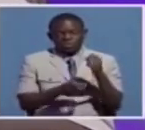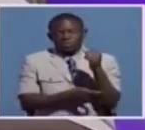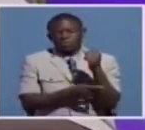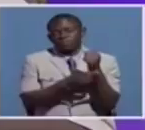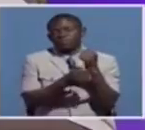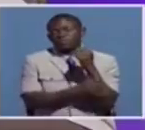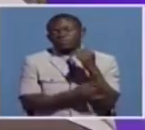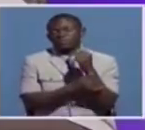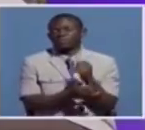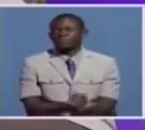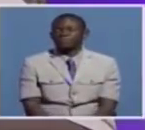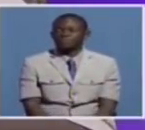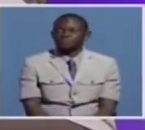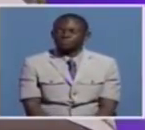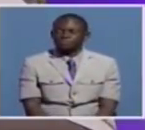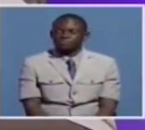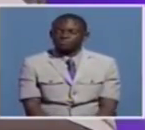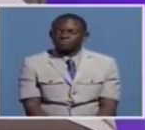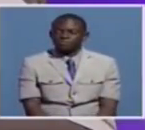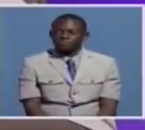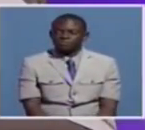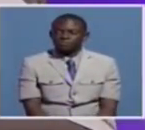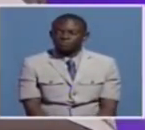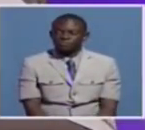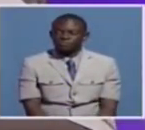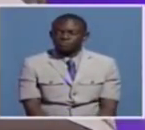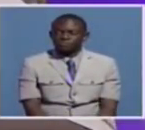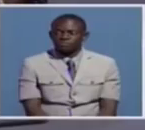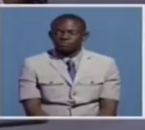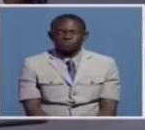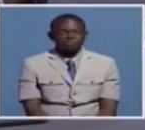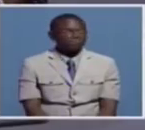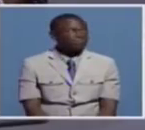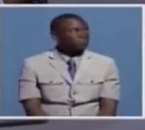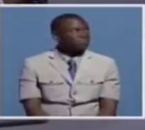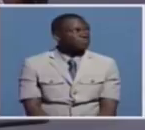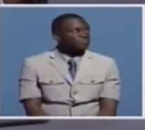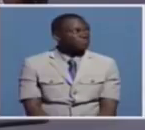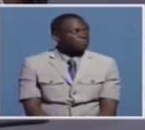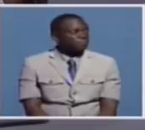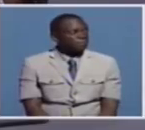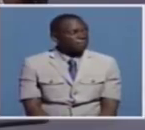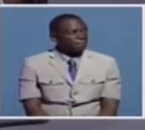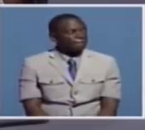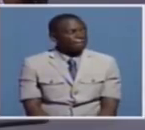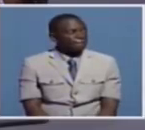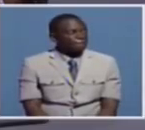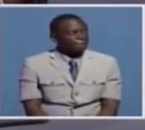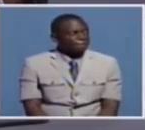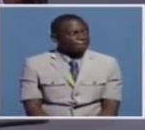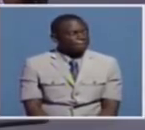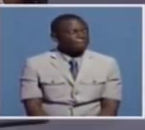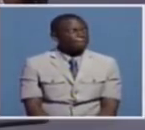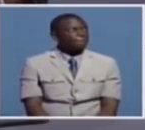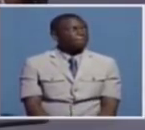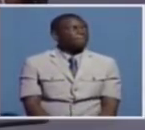political. What would you say about his love for family and love for his